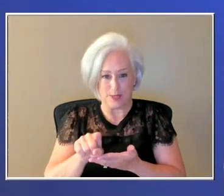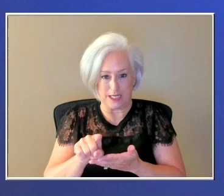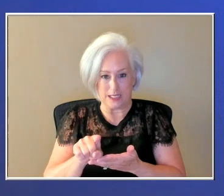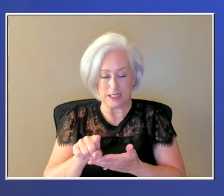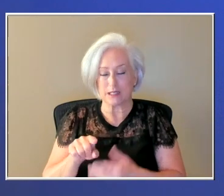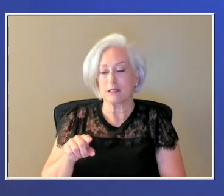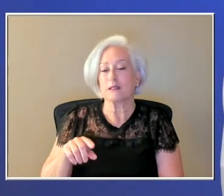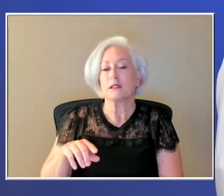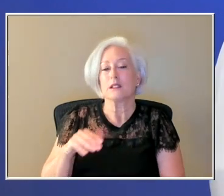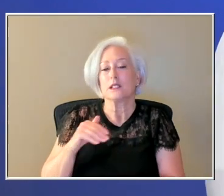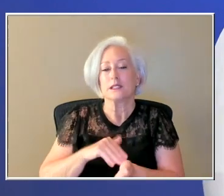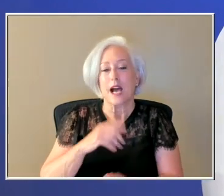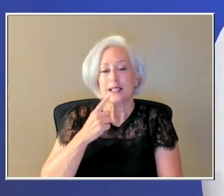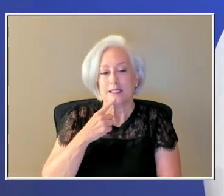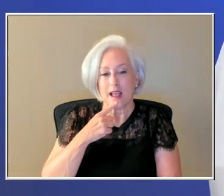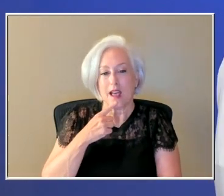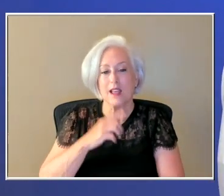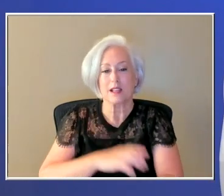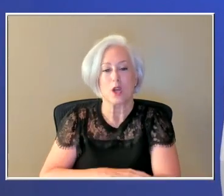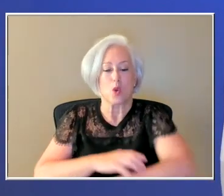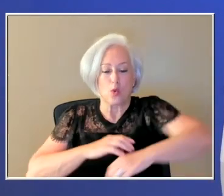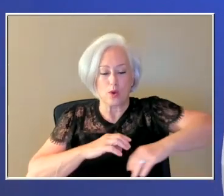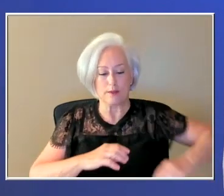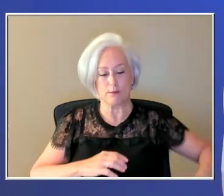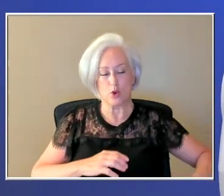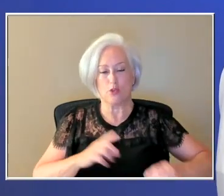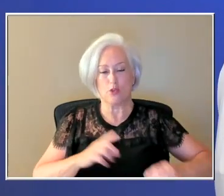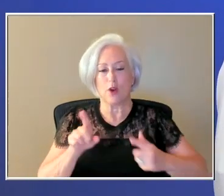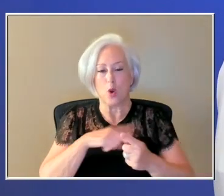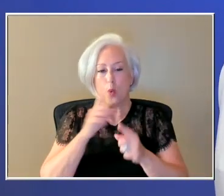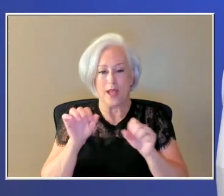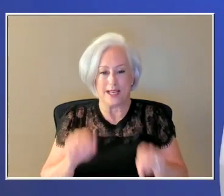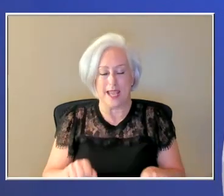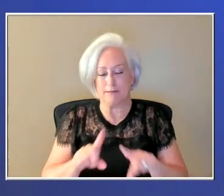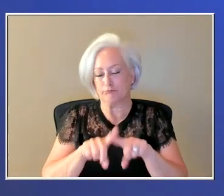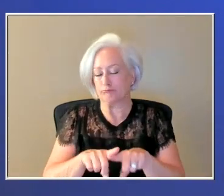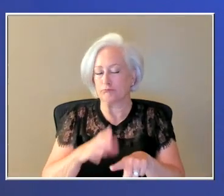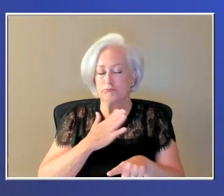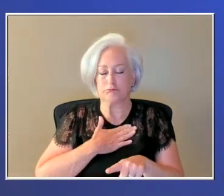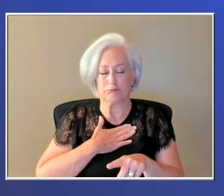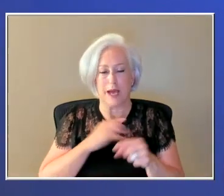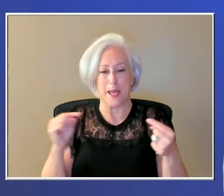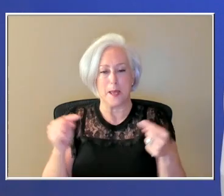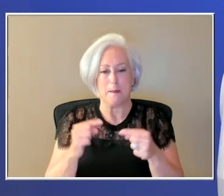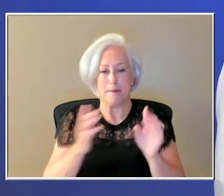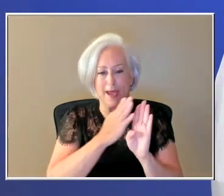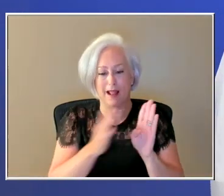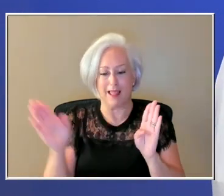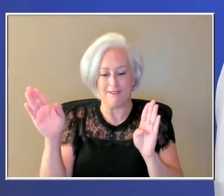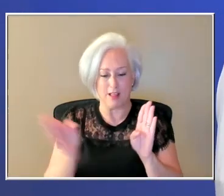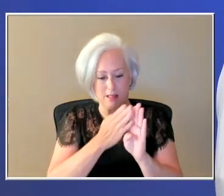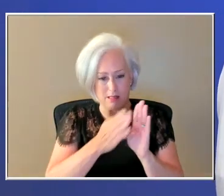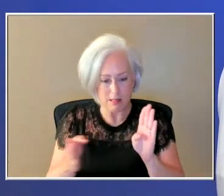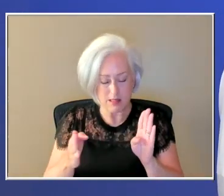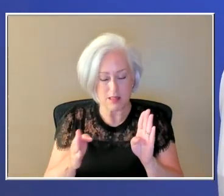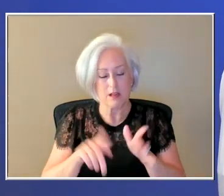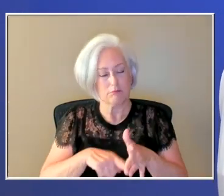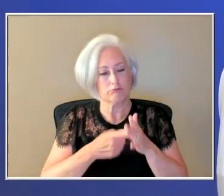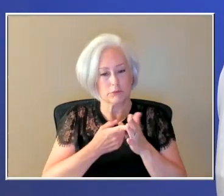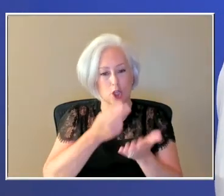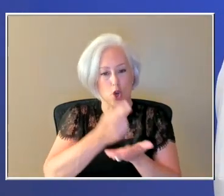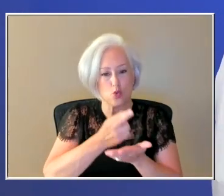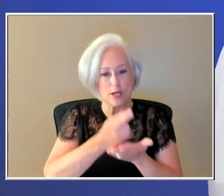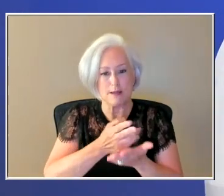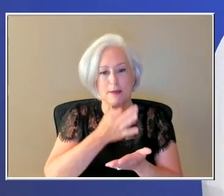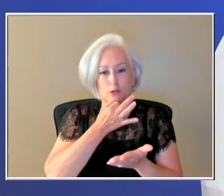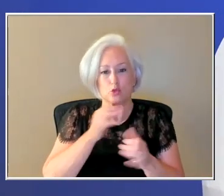out when you can. And it was just a matter of pain level and starting rehab as soon as possible, as soon as